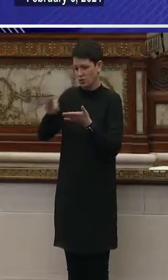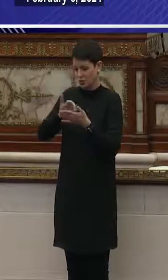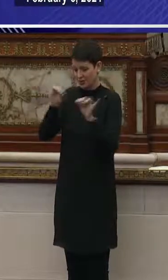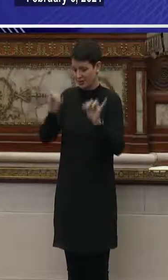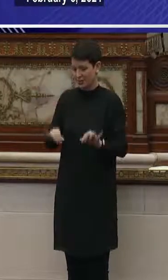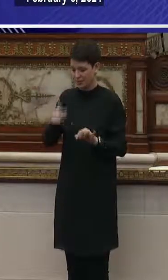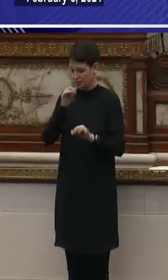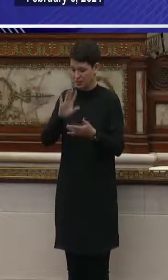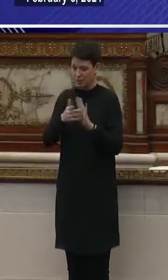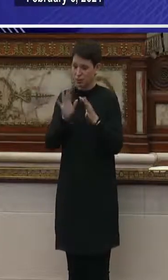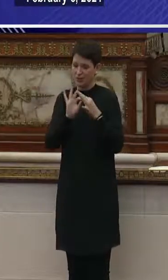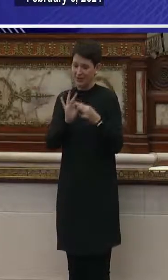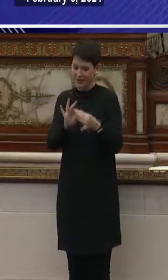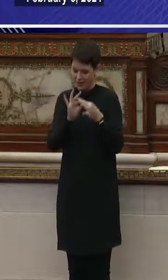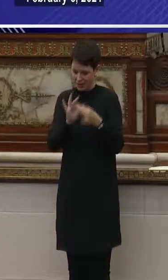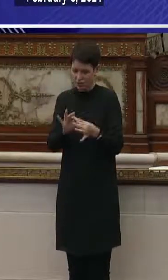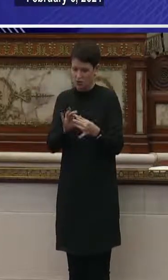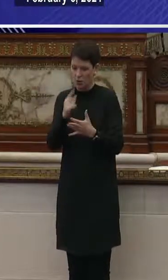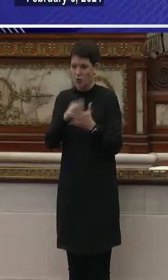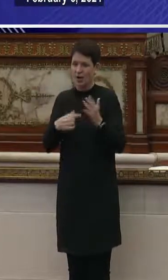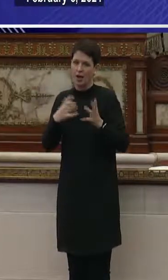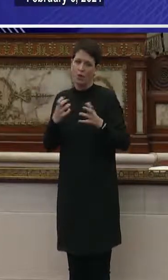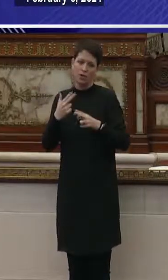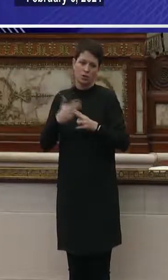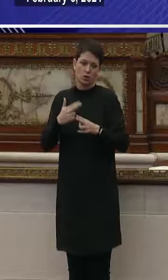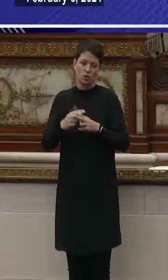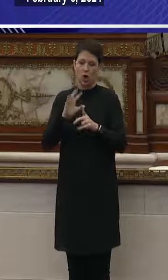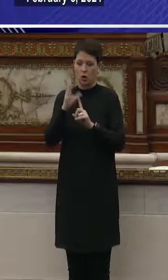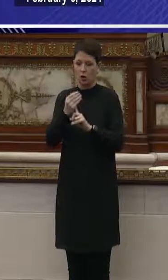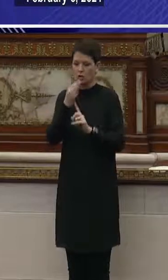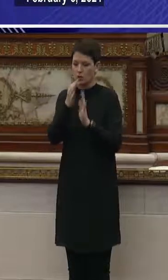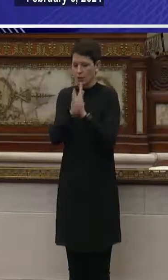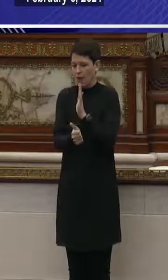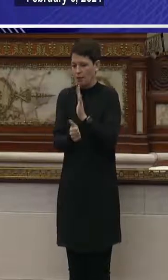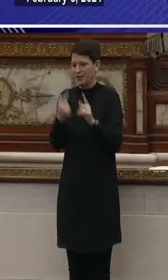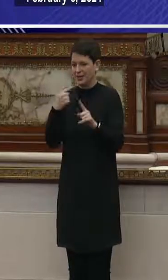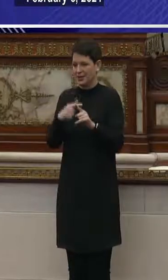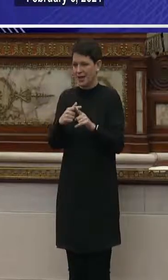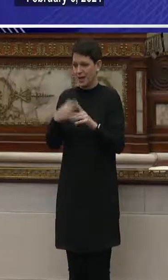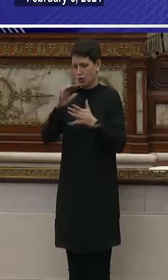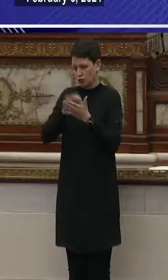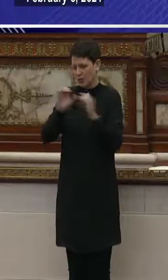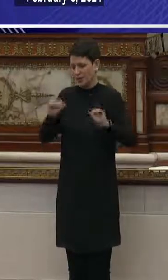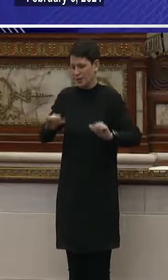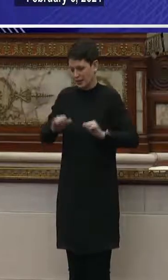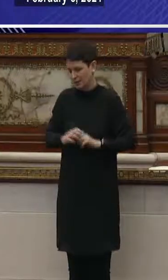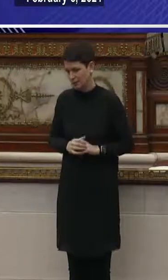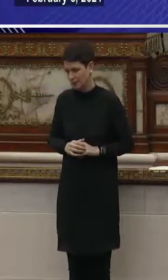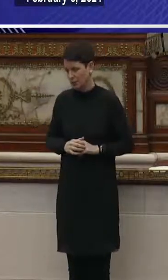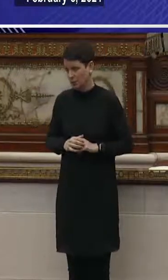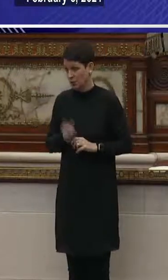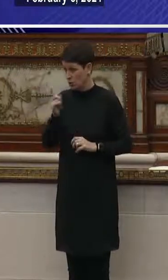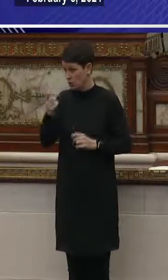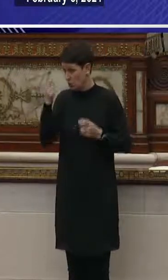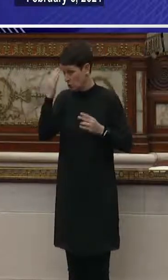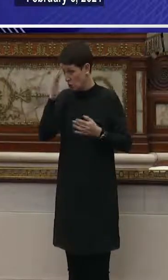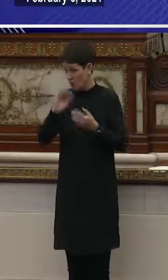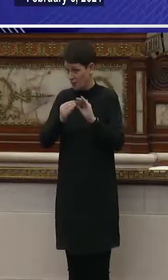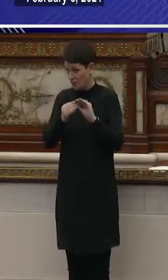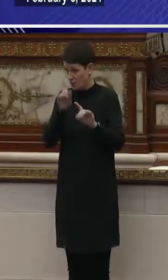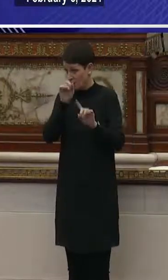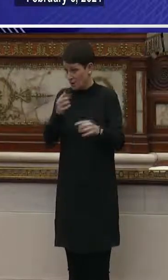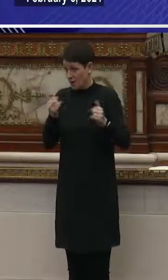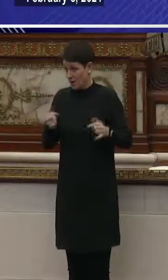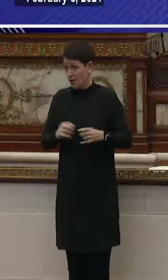community connections, or what I would like to call cultural competency and or credibility? Do you happen to know that answer,